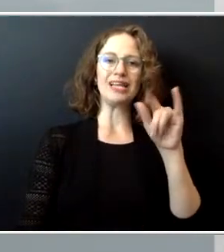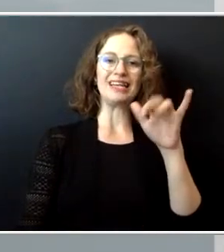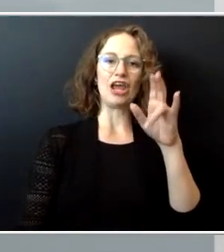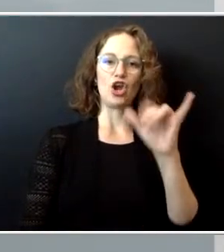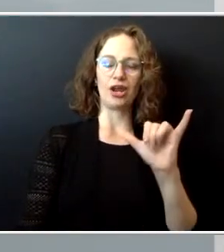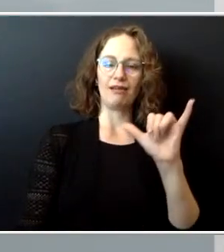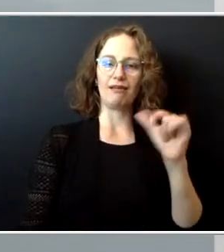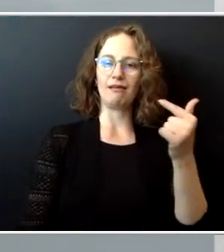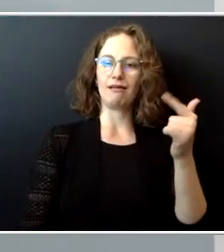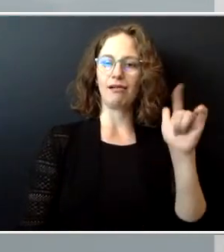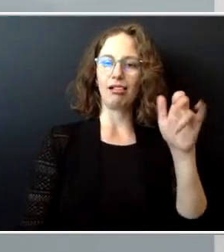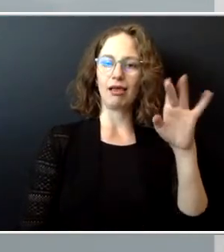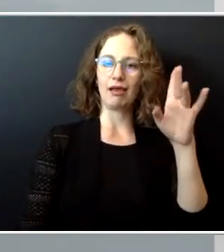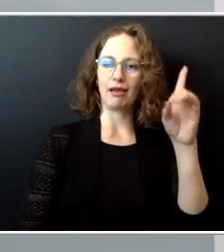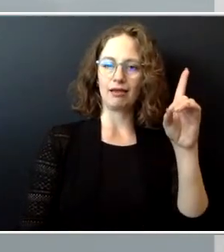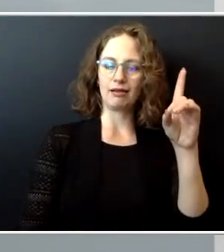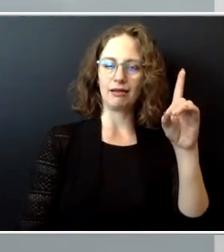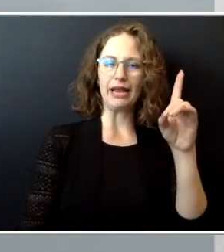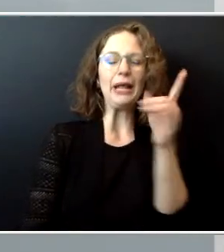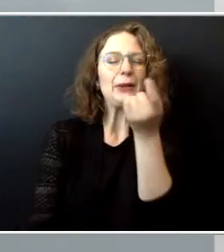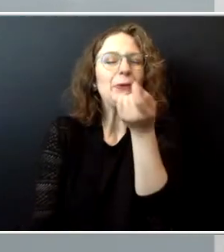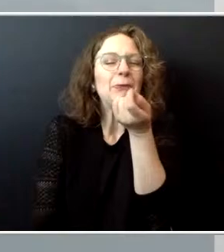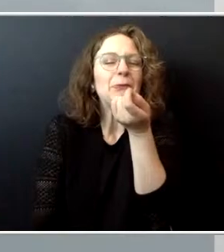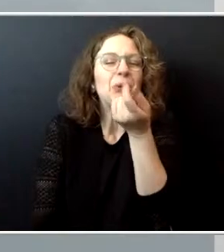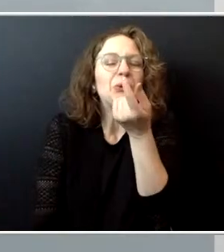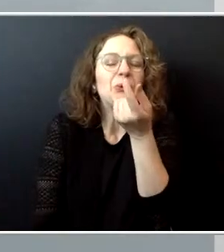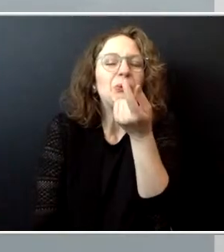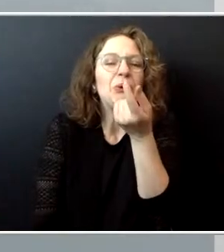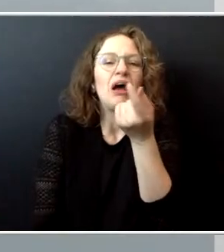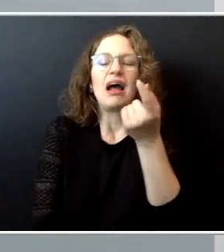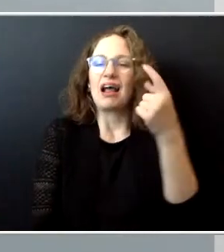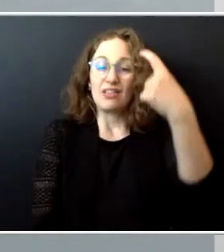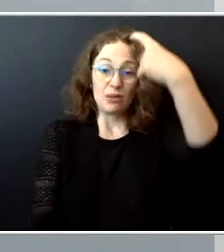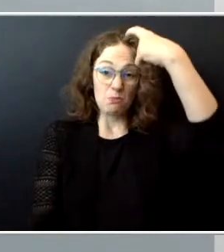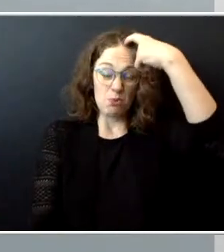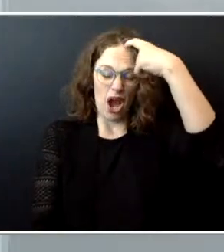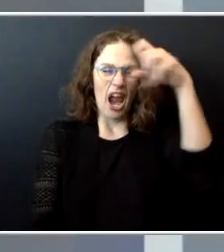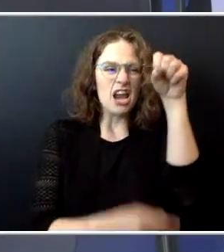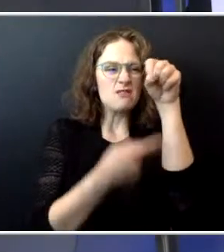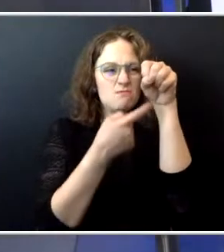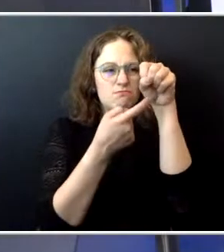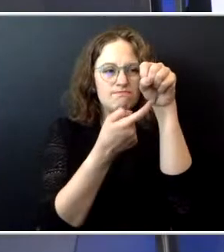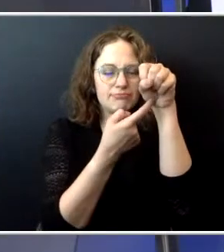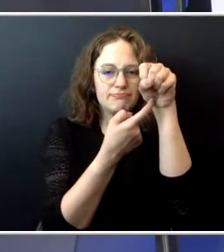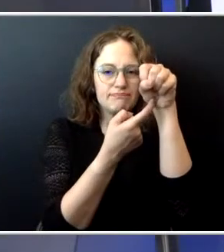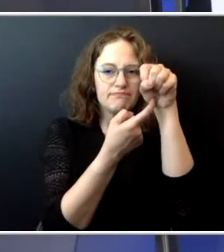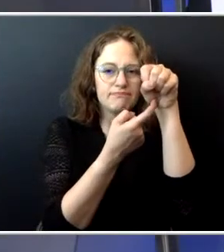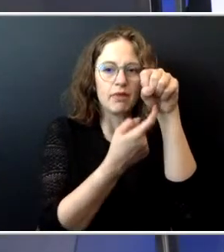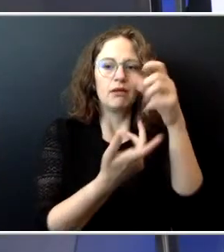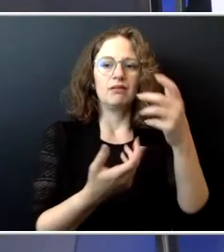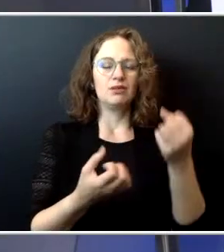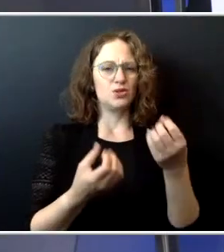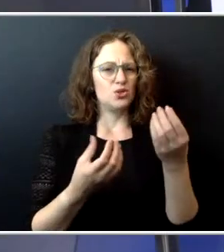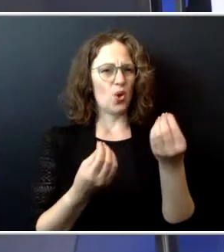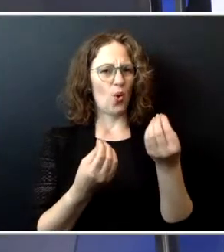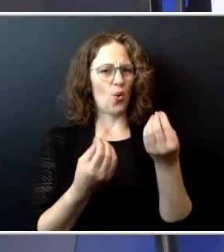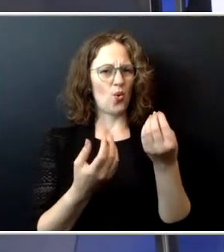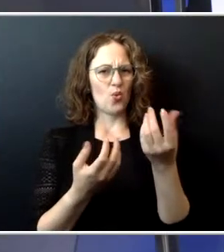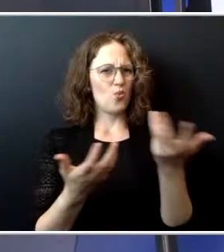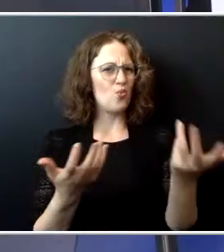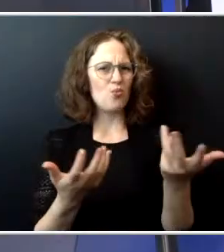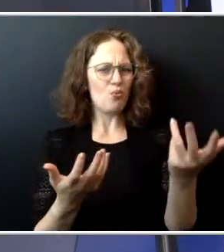base of the brain. So Dr. Karnchanasorn, what does the pituitary gland do? First off, start with that.